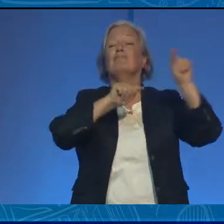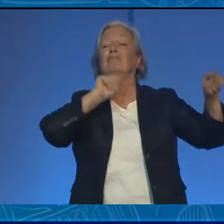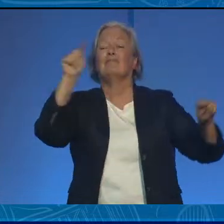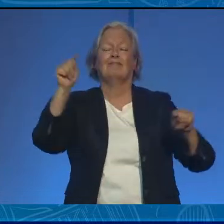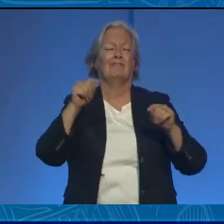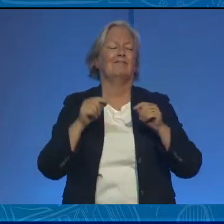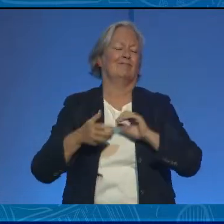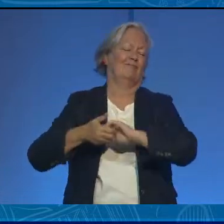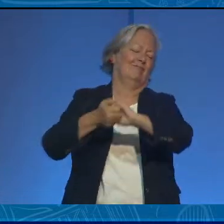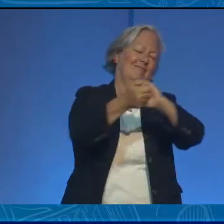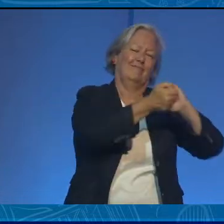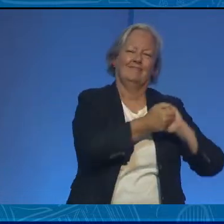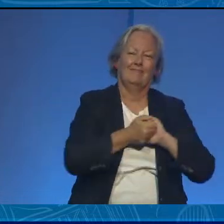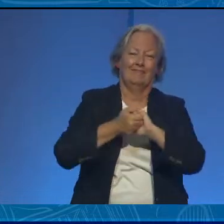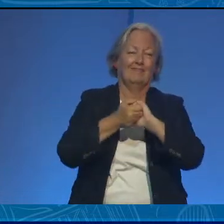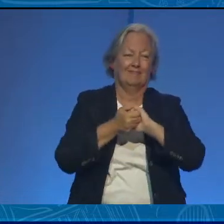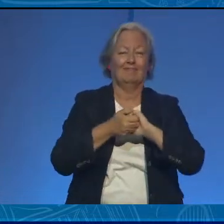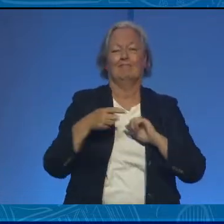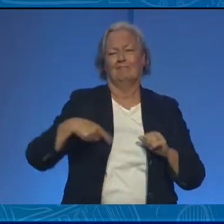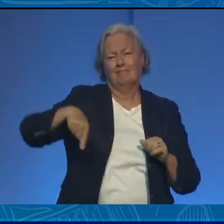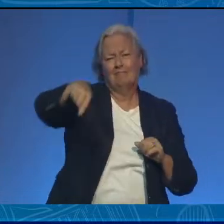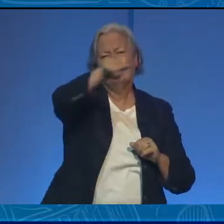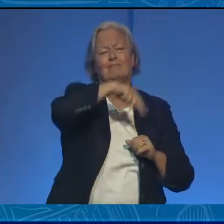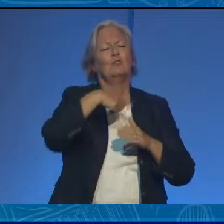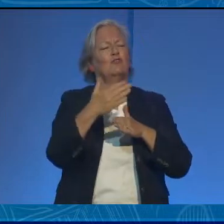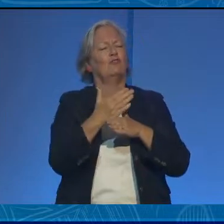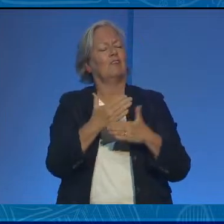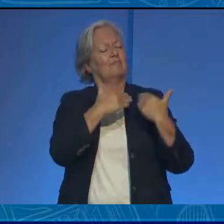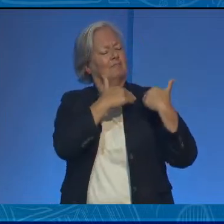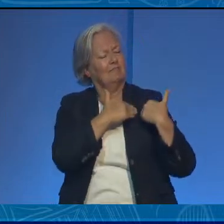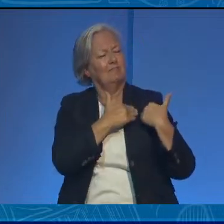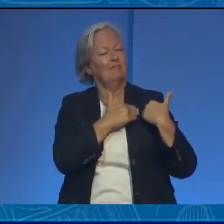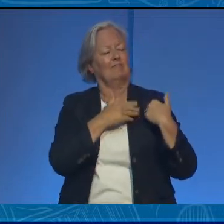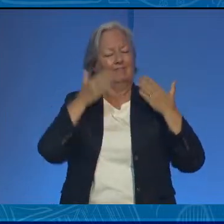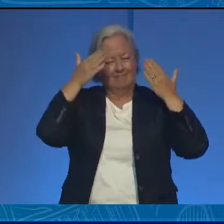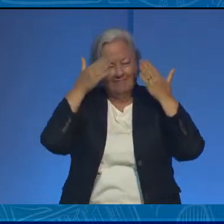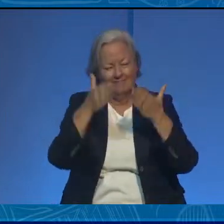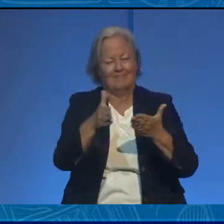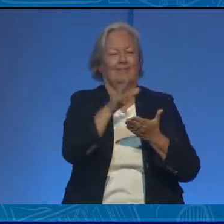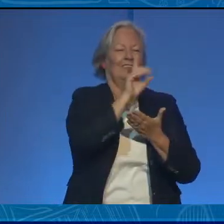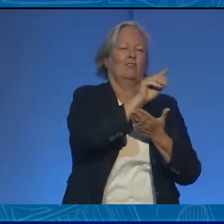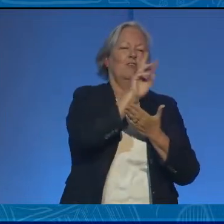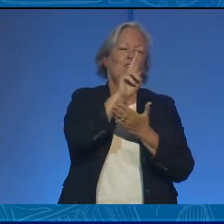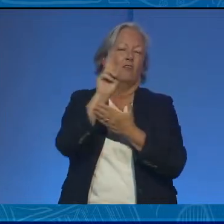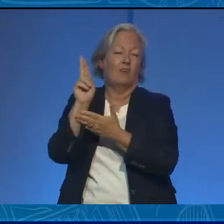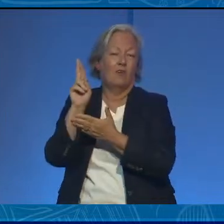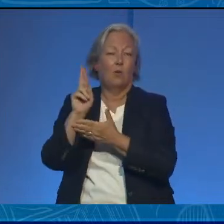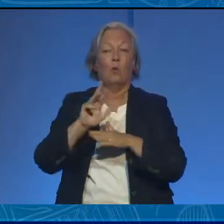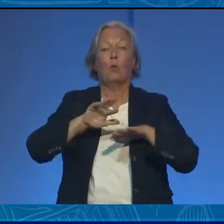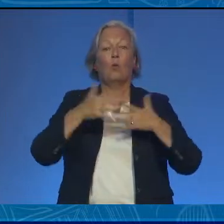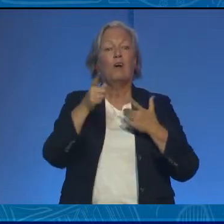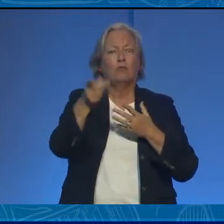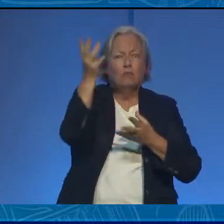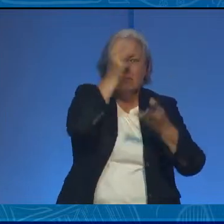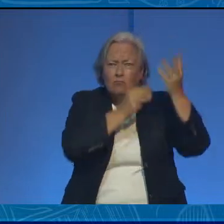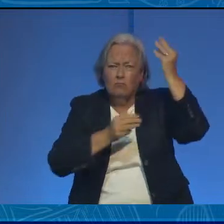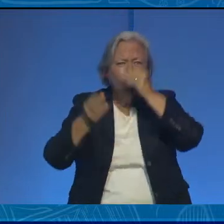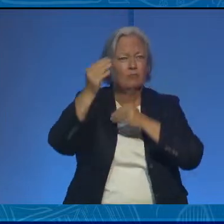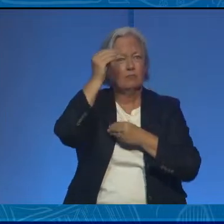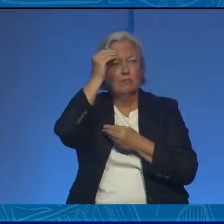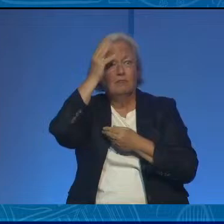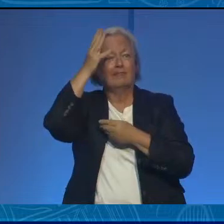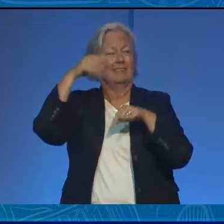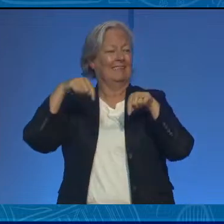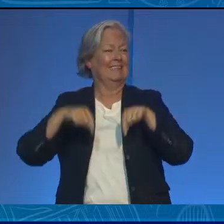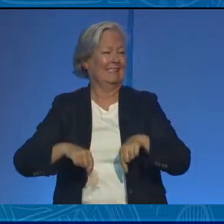of sharing responsibilities for disaster risk reduction. Let us bring the knowledge we have gained and act on the increased ambition we